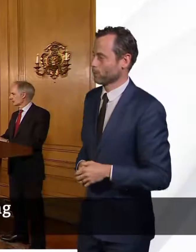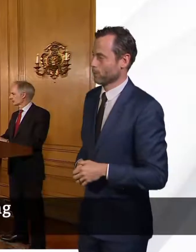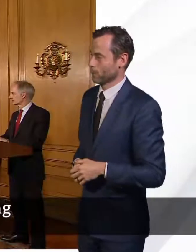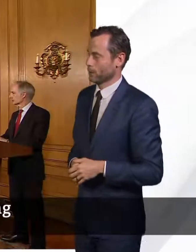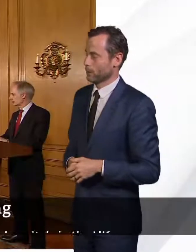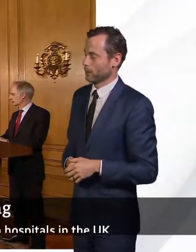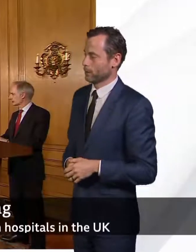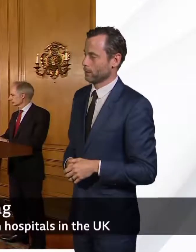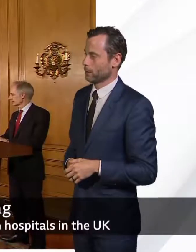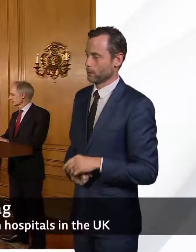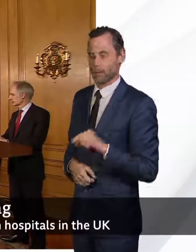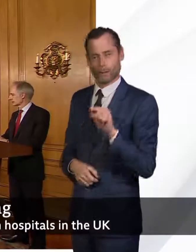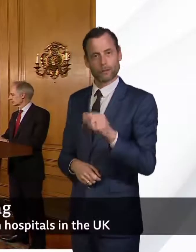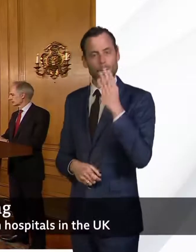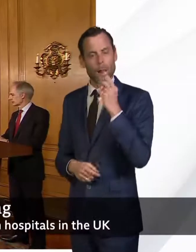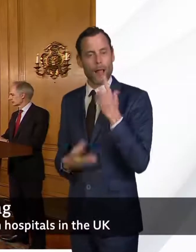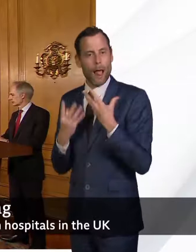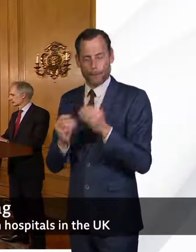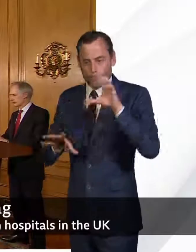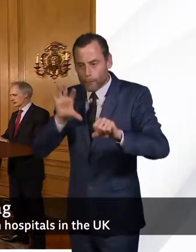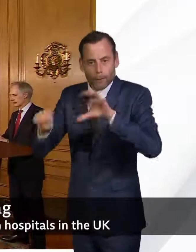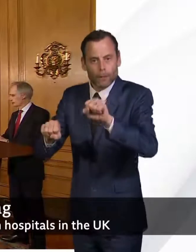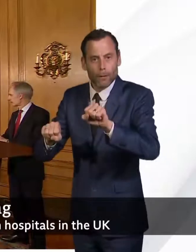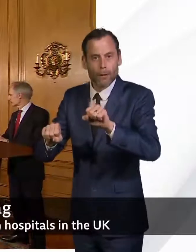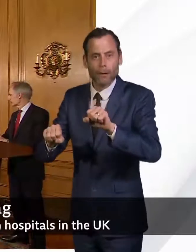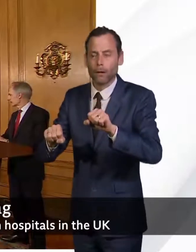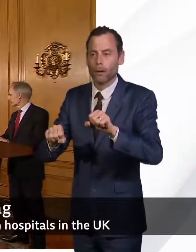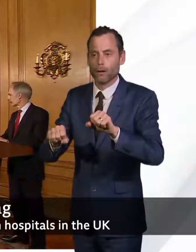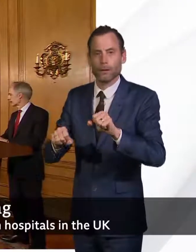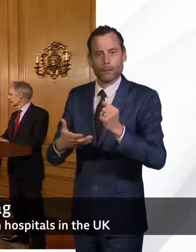tracing for people to be able to